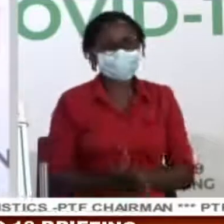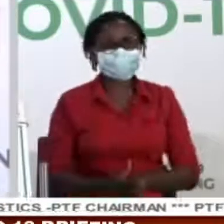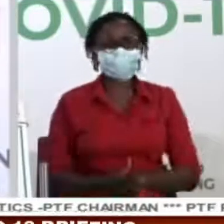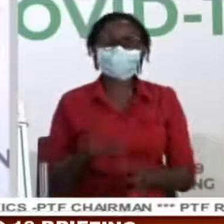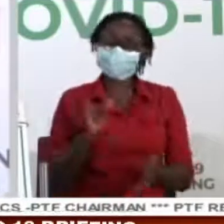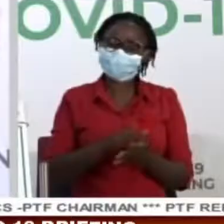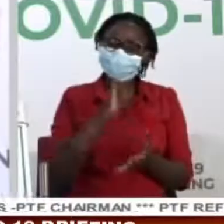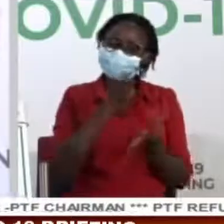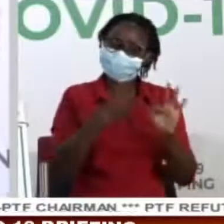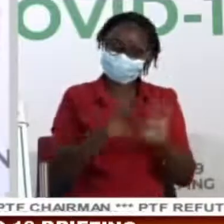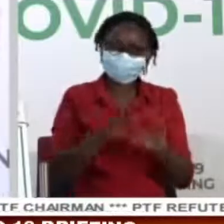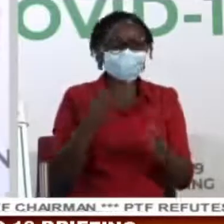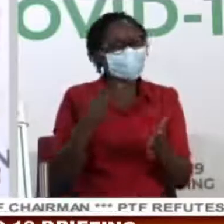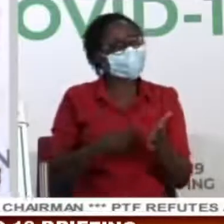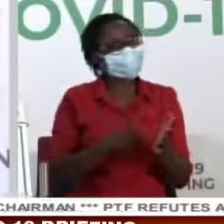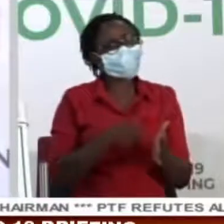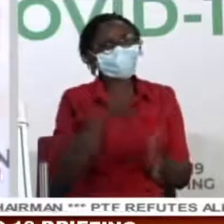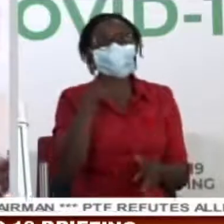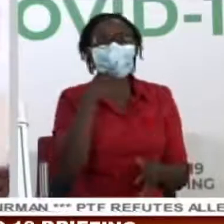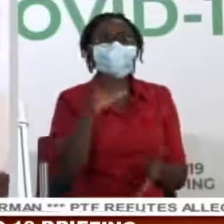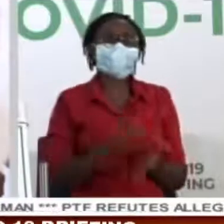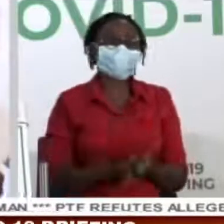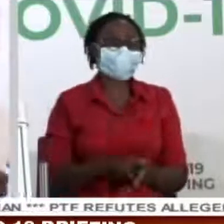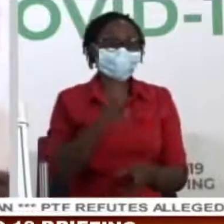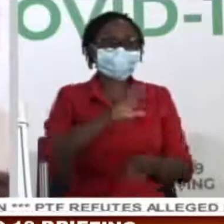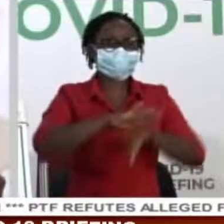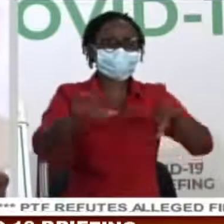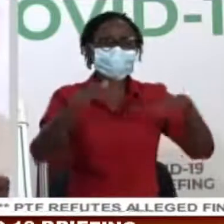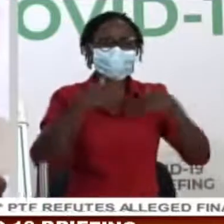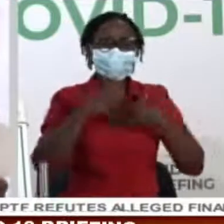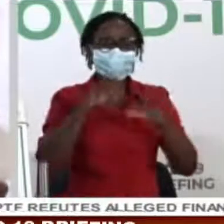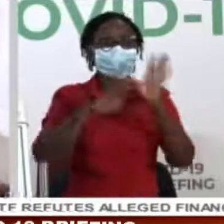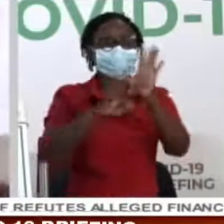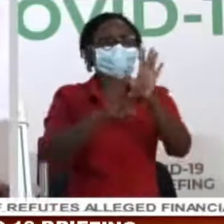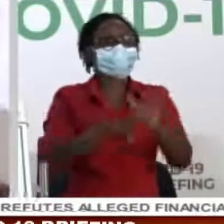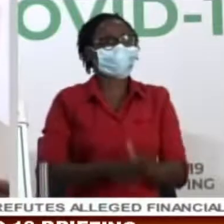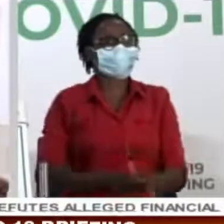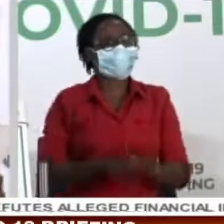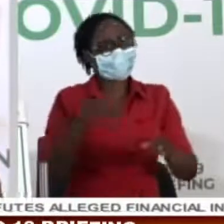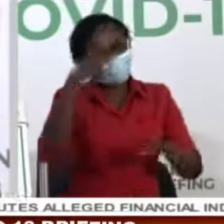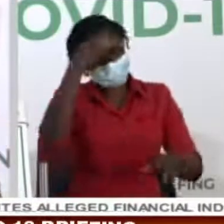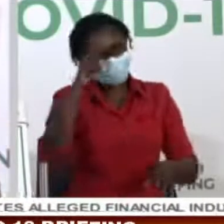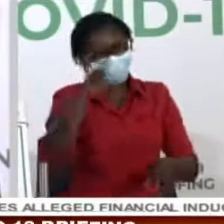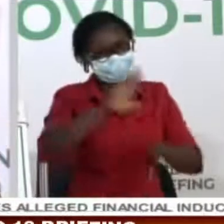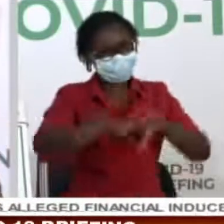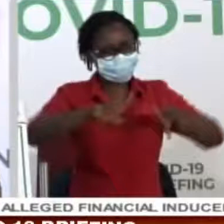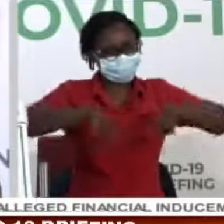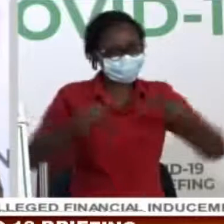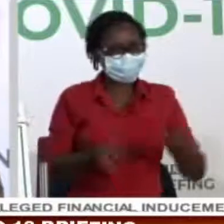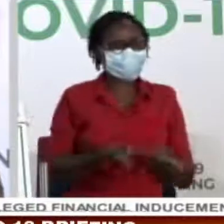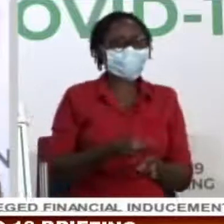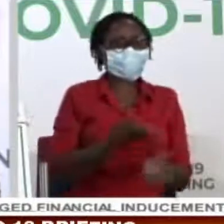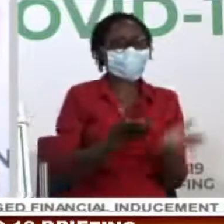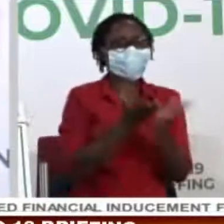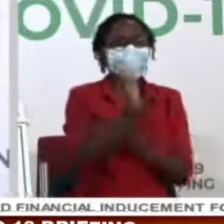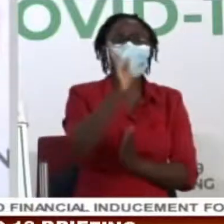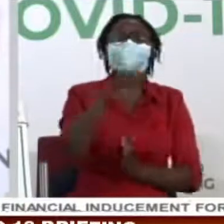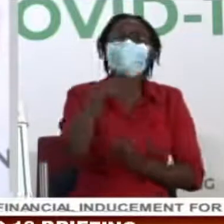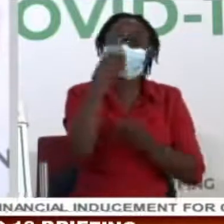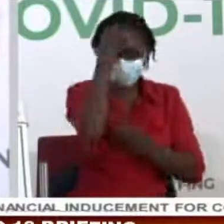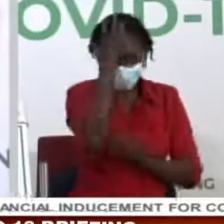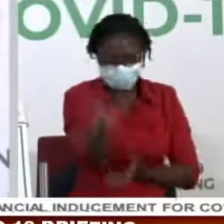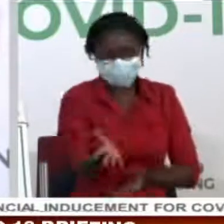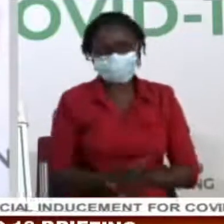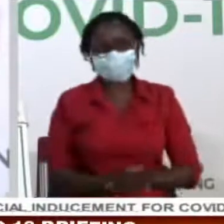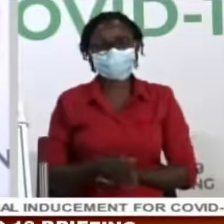test results because we do not even provide the necessary information. Some do not provide the right names.